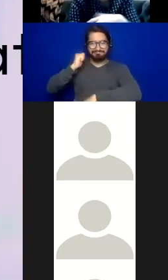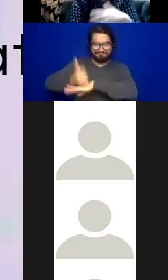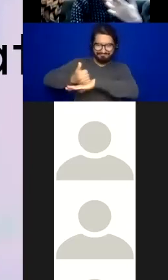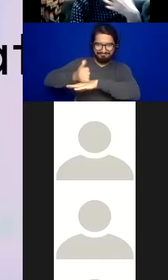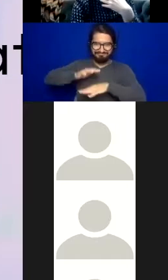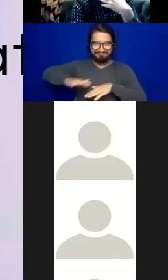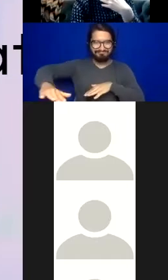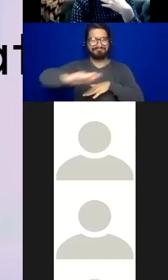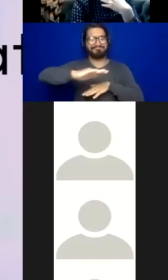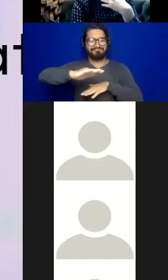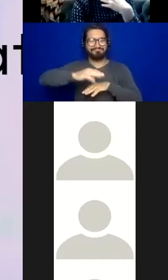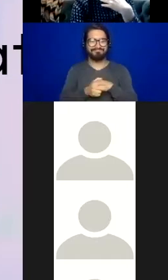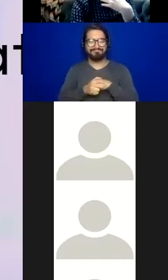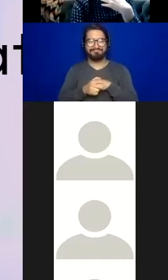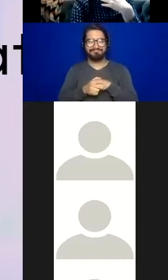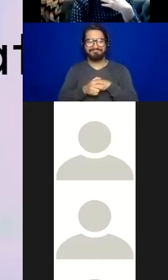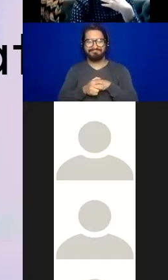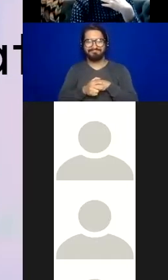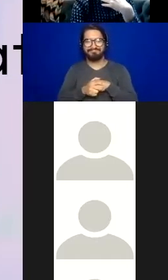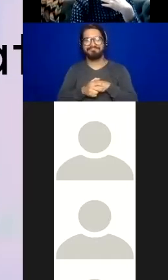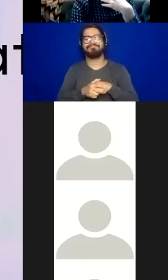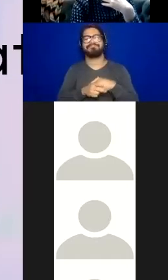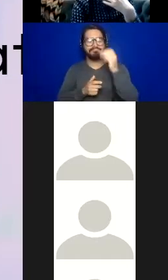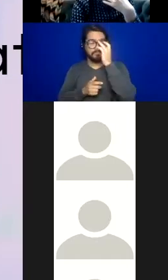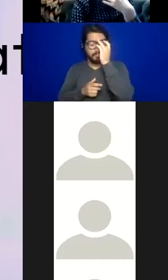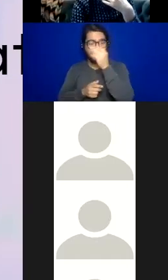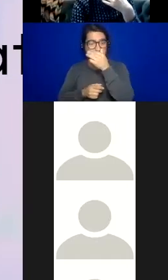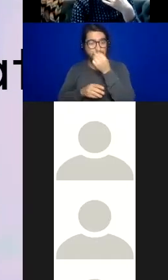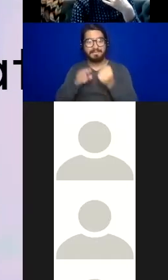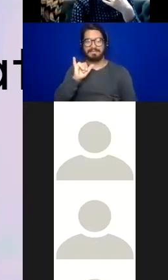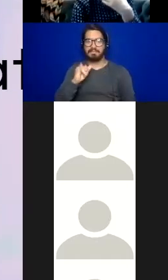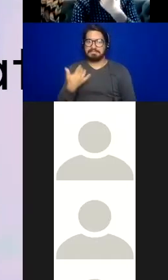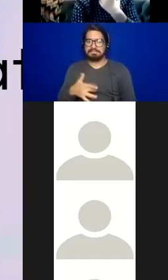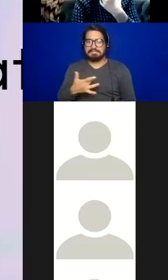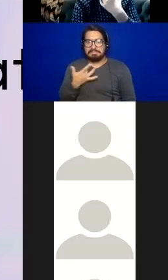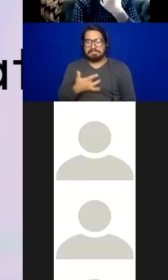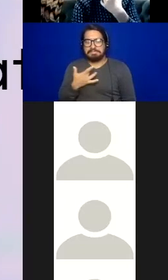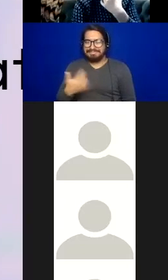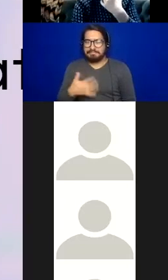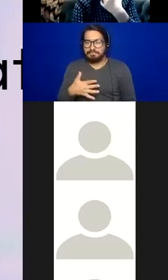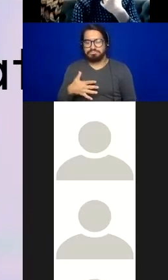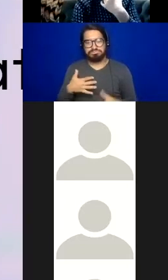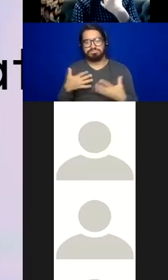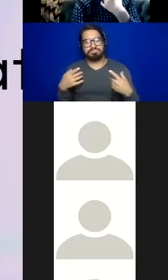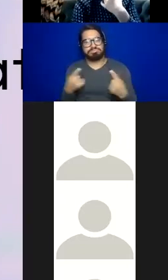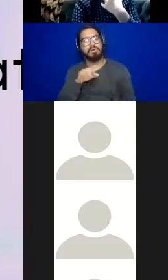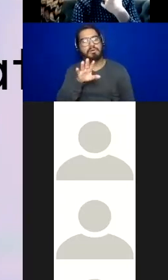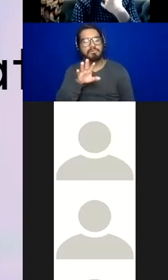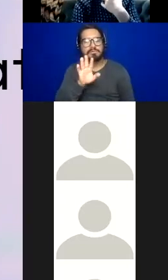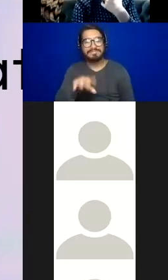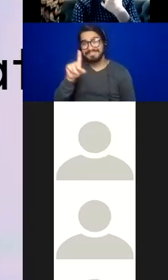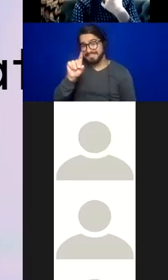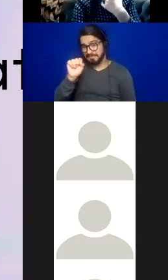And so, yeah, let's kind of really drill home. Oh, Hunter says, the DSM was